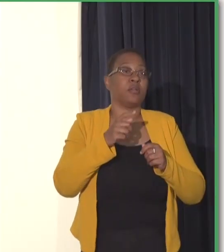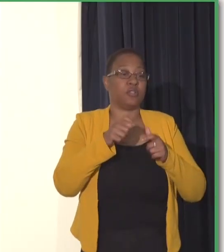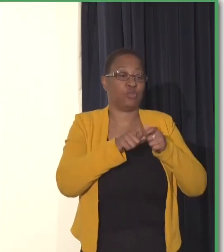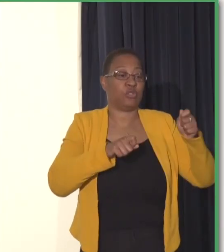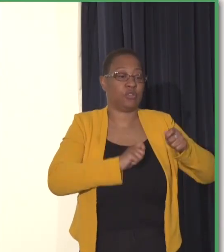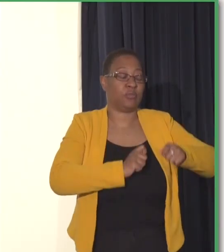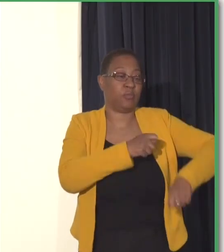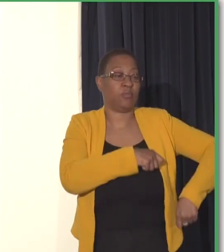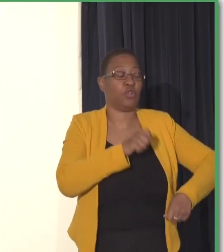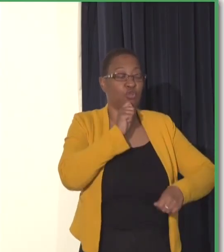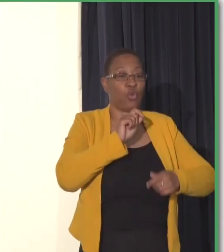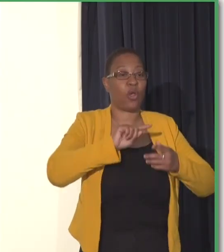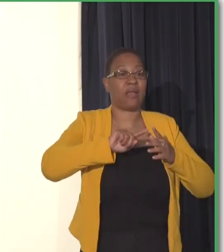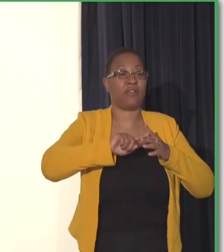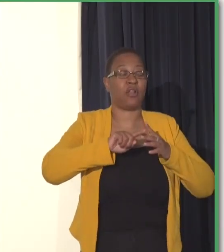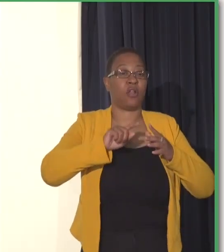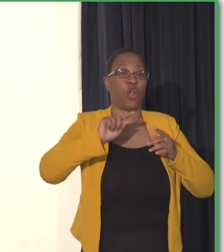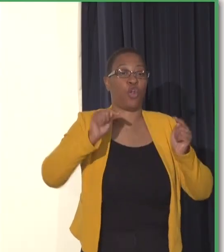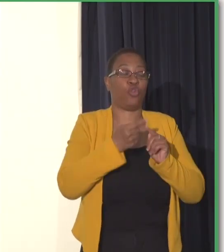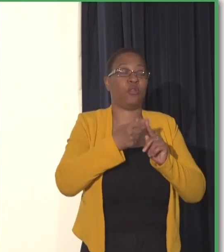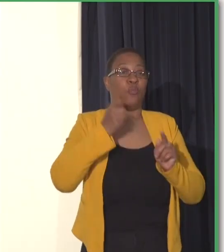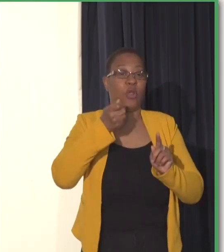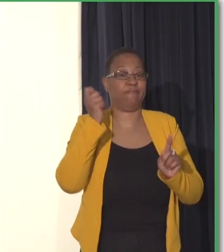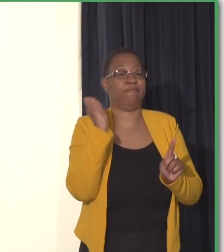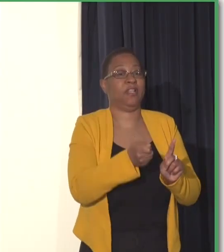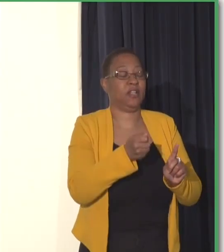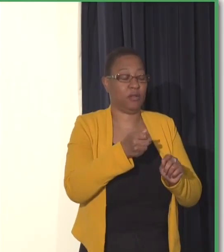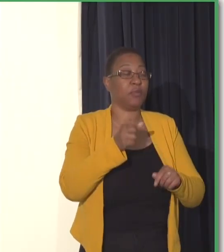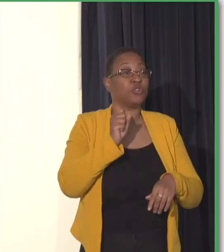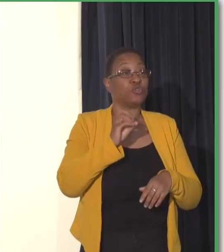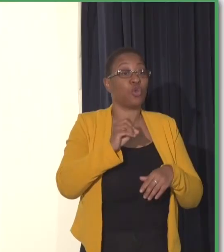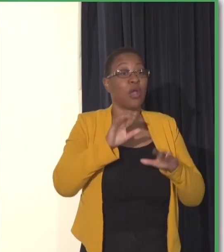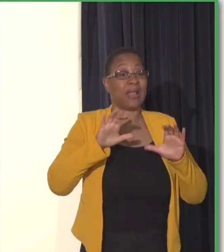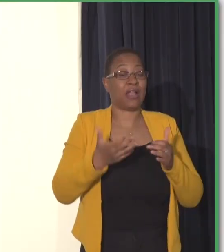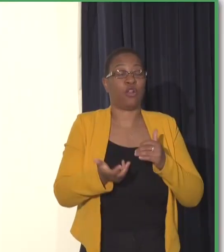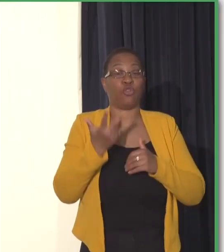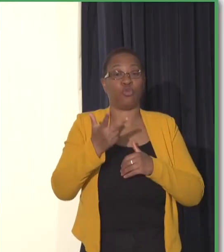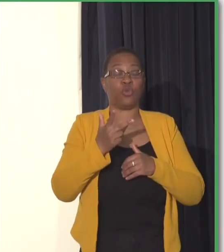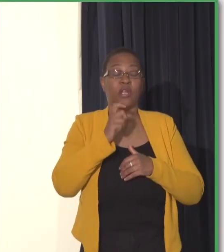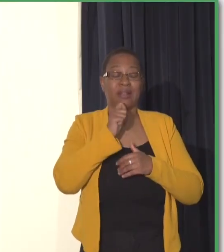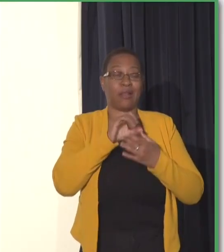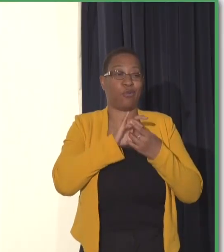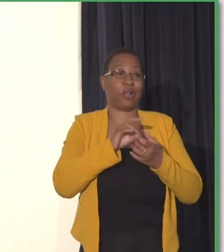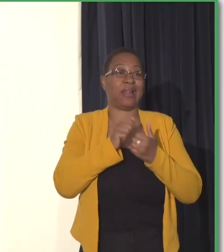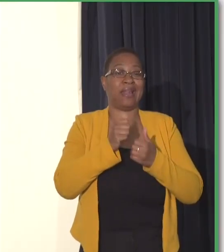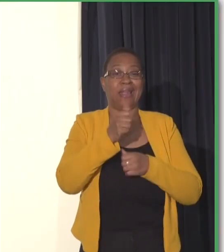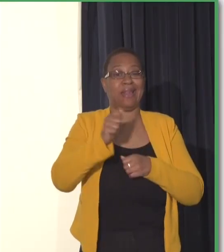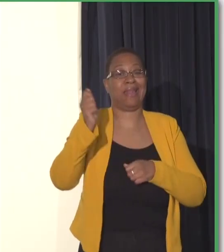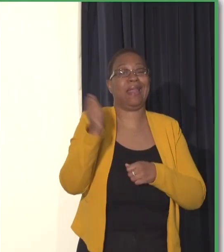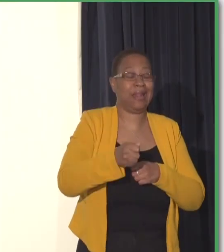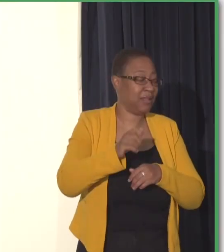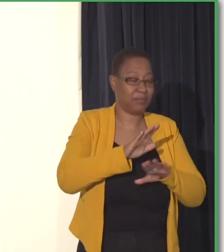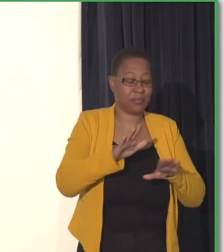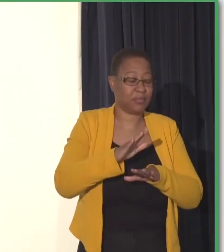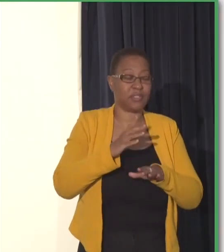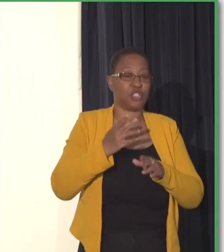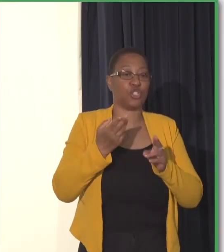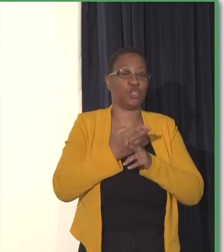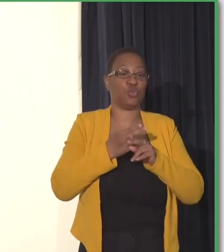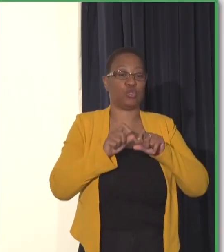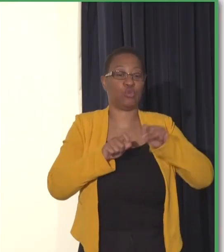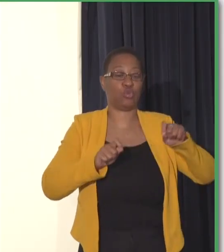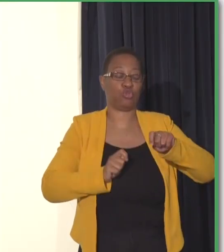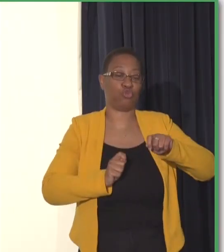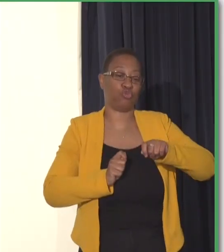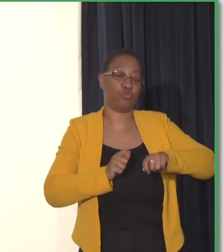don't have to injure them with the strike. So the Category 3 would not include any type of striking. It would only include